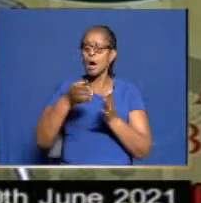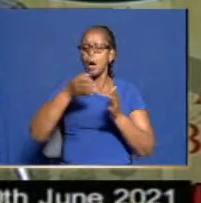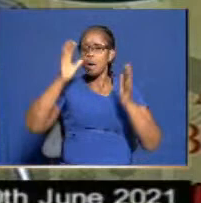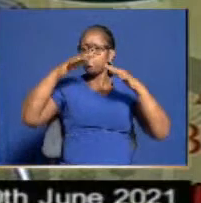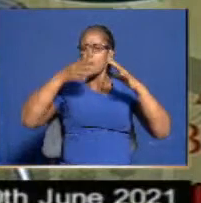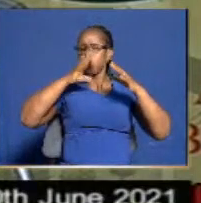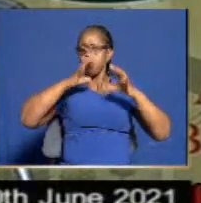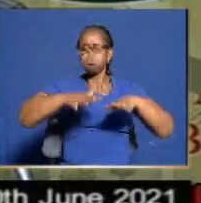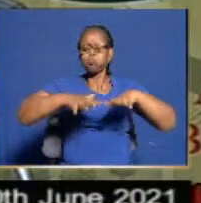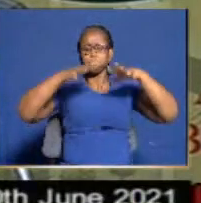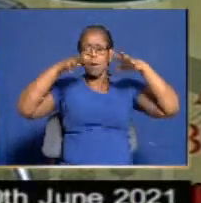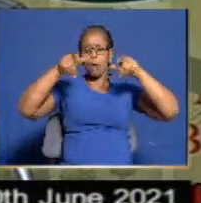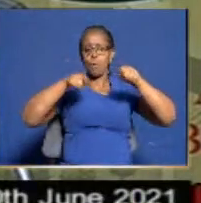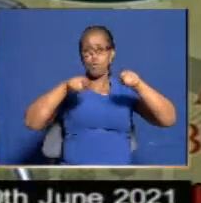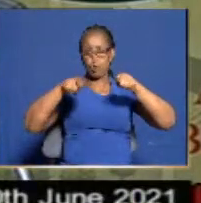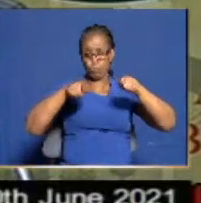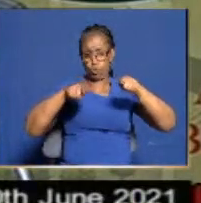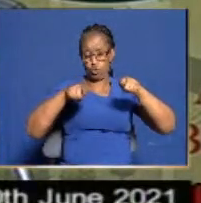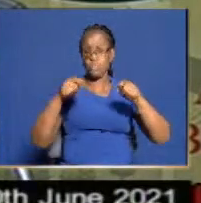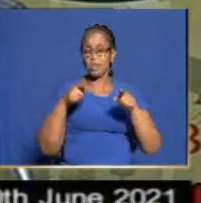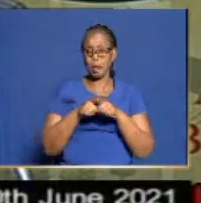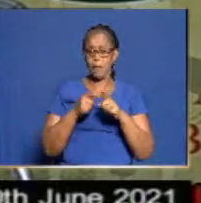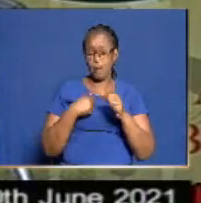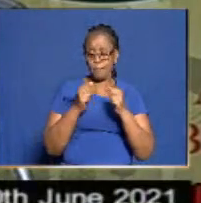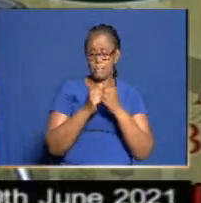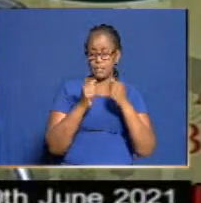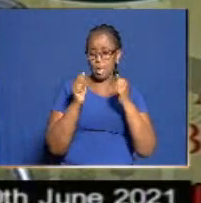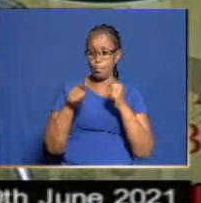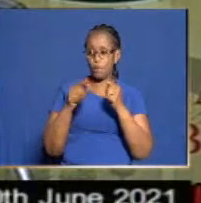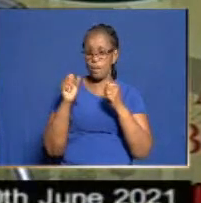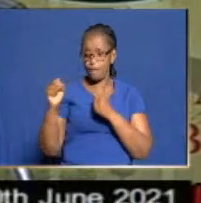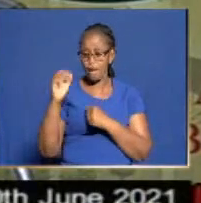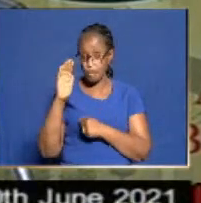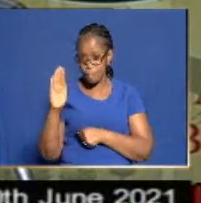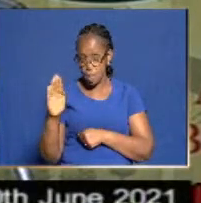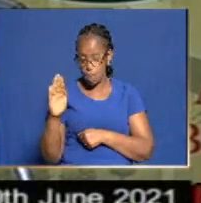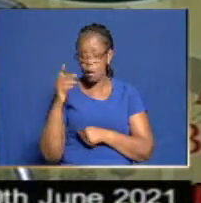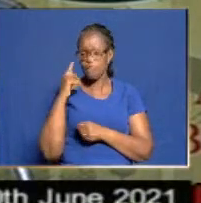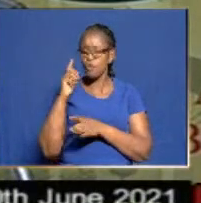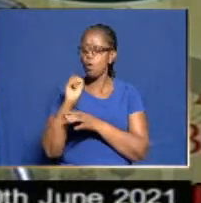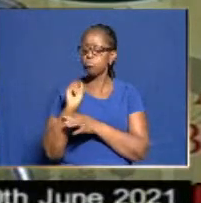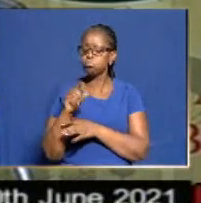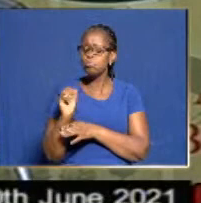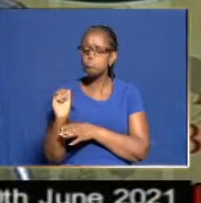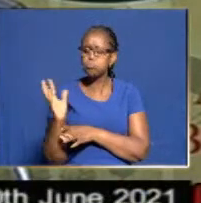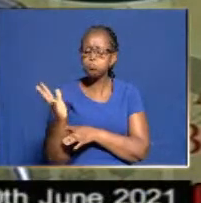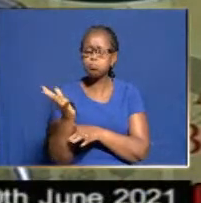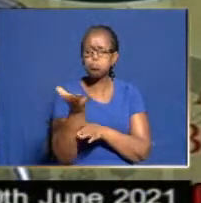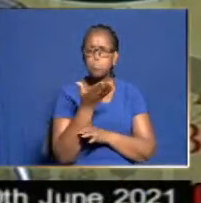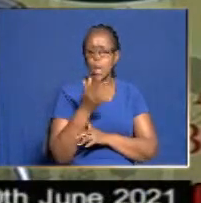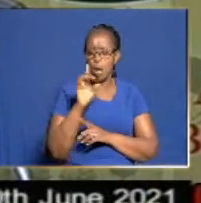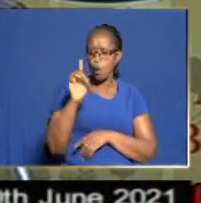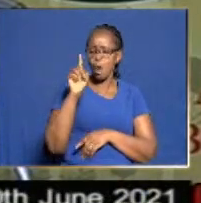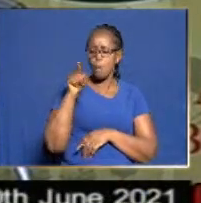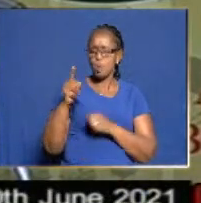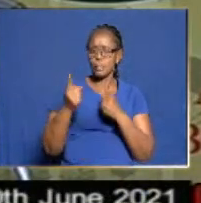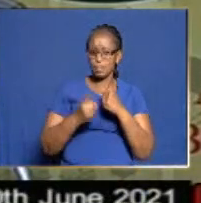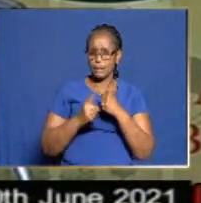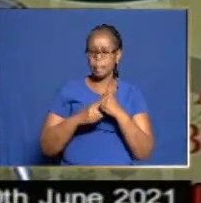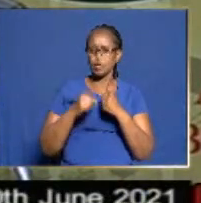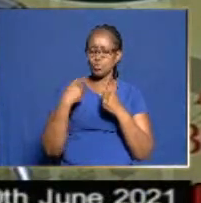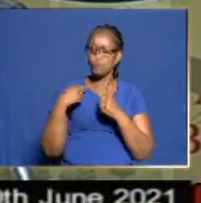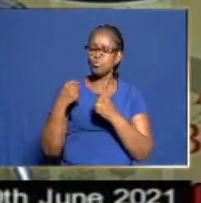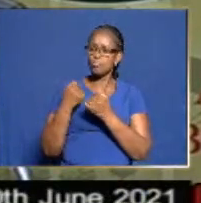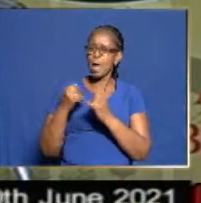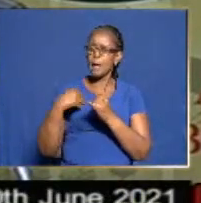have set aside ₦10.5 billion for irrigation and land reclamation, and ₦1.6 billion for water harvesting and storage